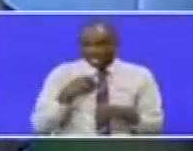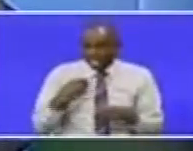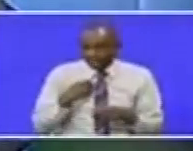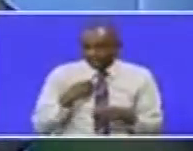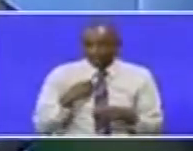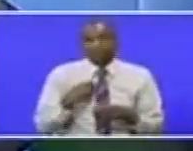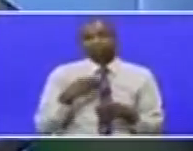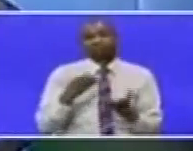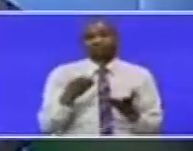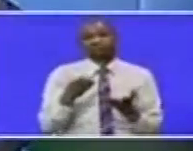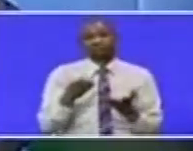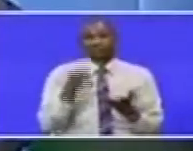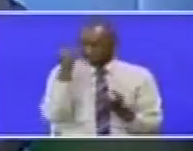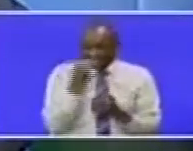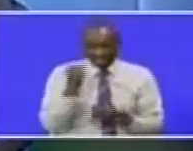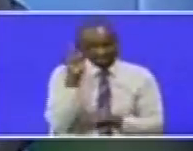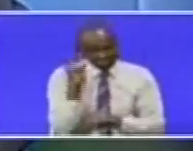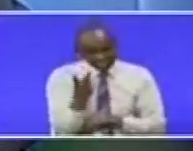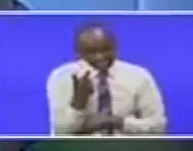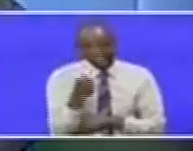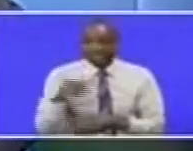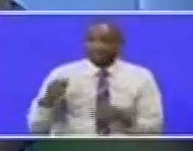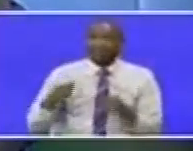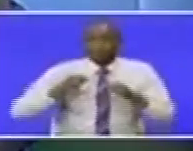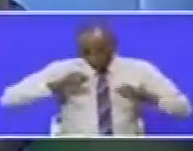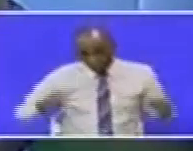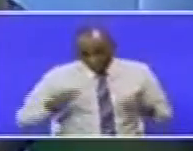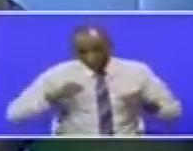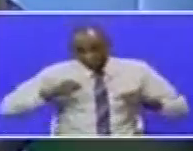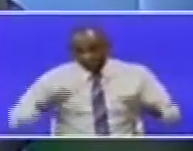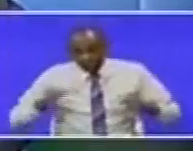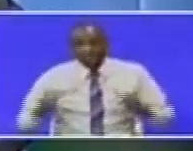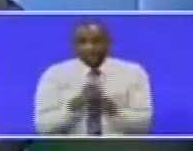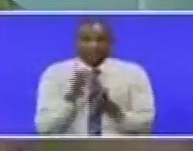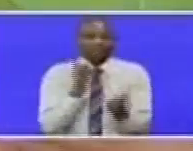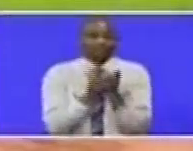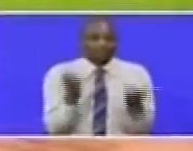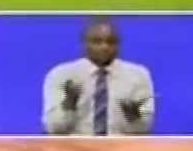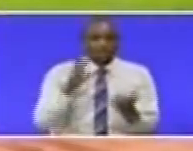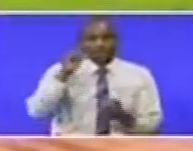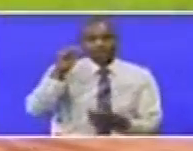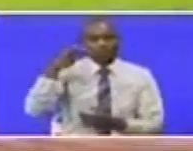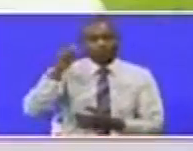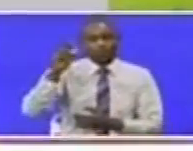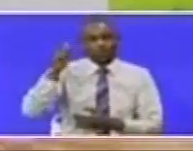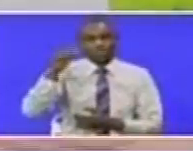FC on May 2nd, a struggling Sofapaka goes against an ever-improving Moroni Youth.